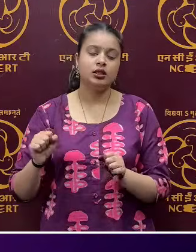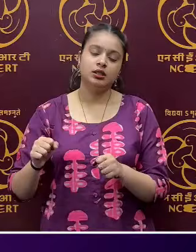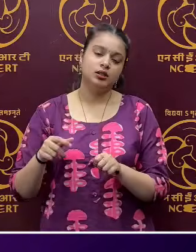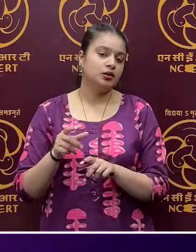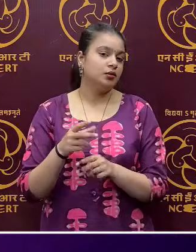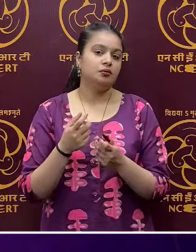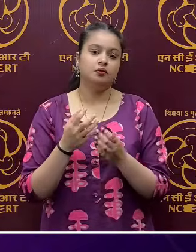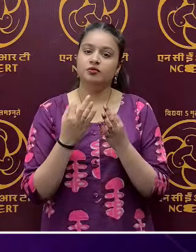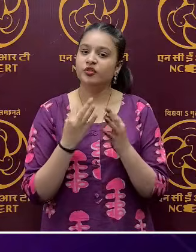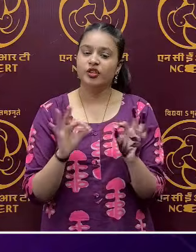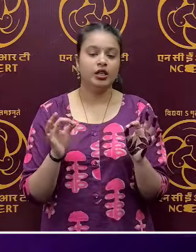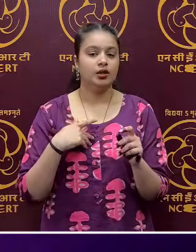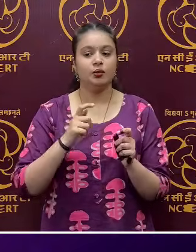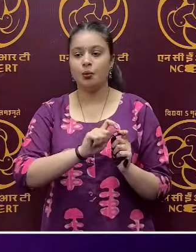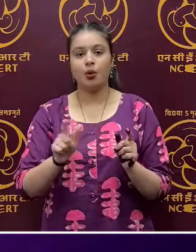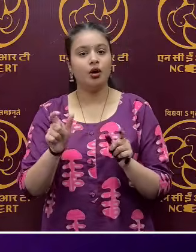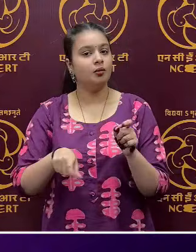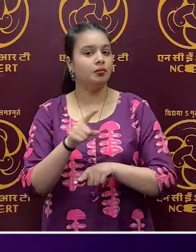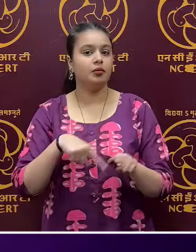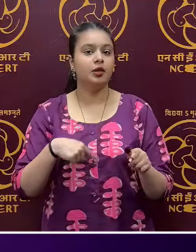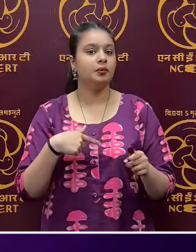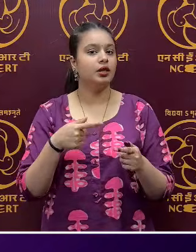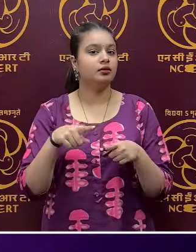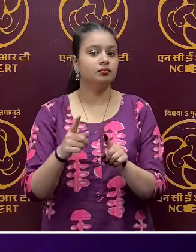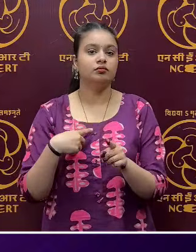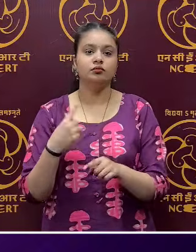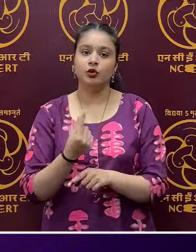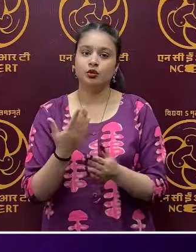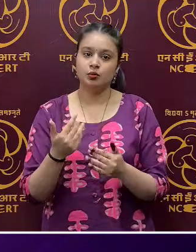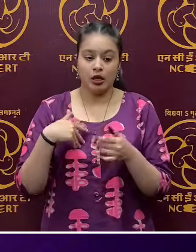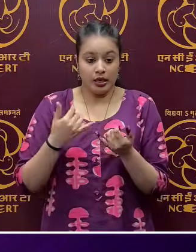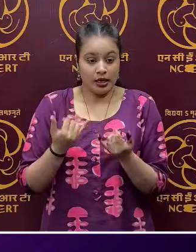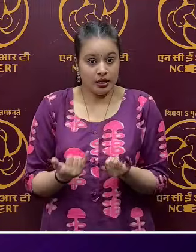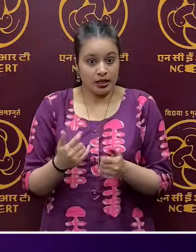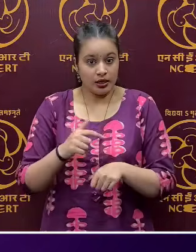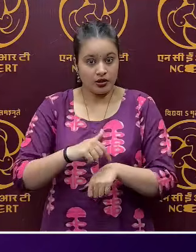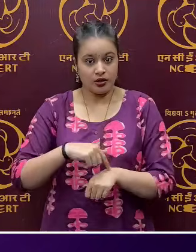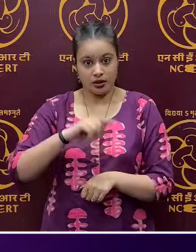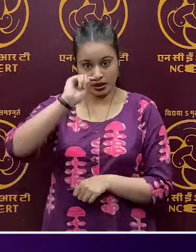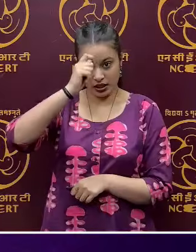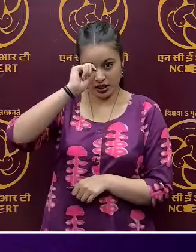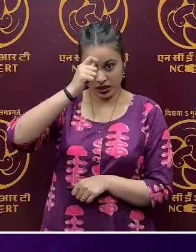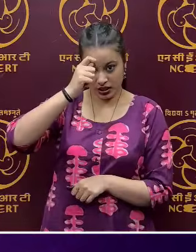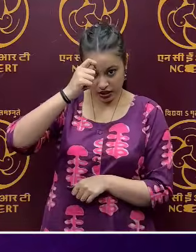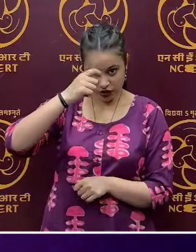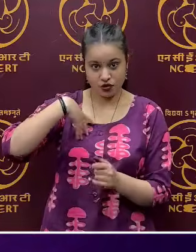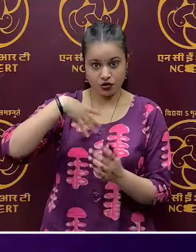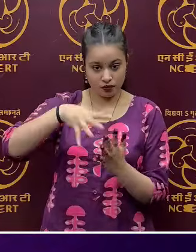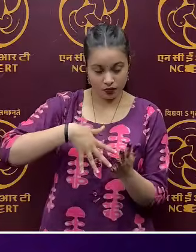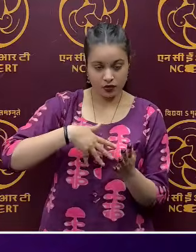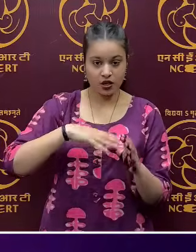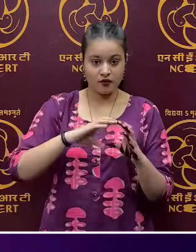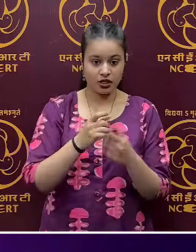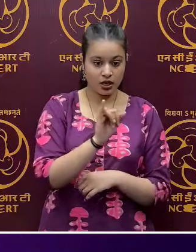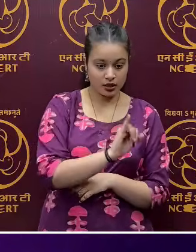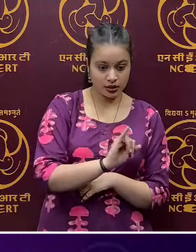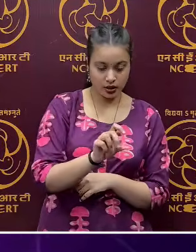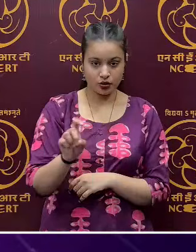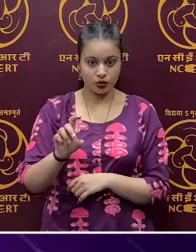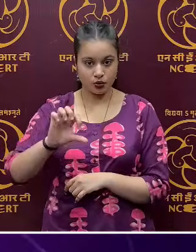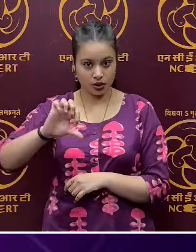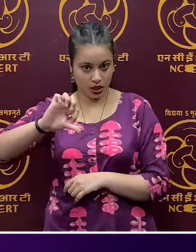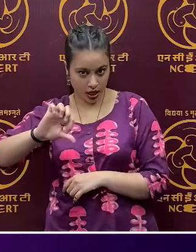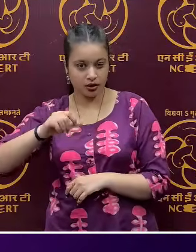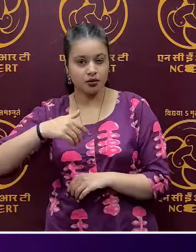free for everyone, and currently we have English content for classes 6 to 9. We're building